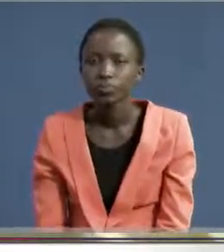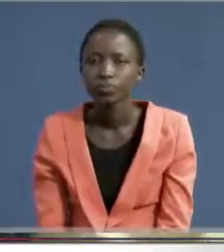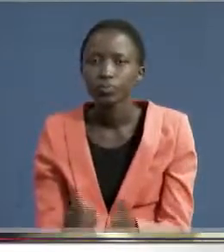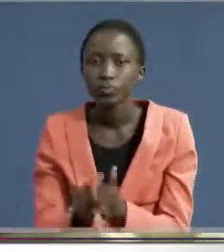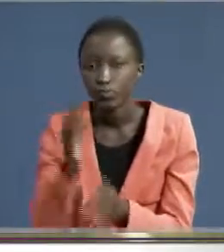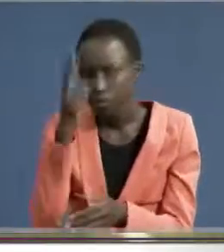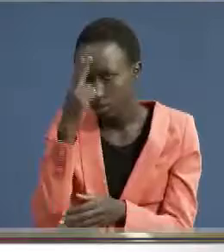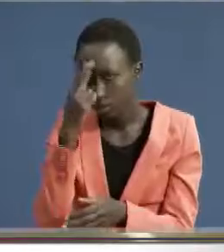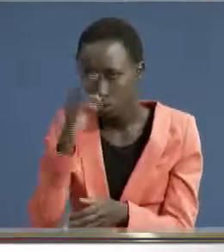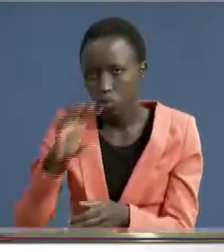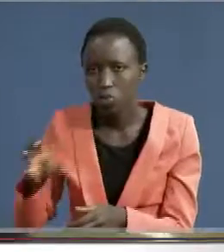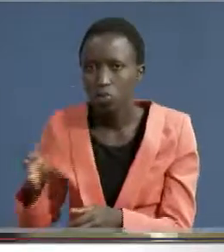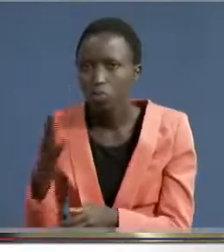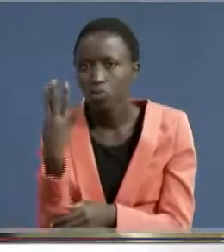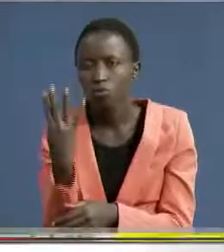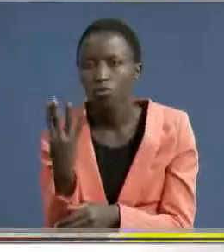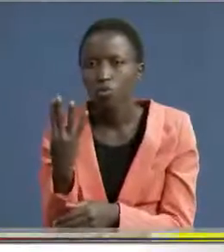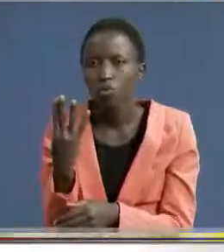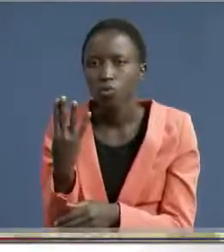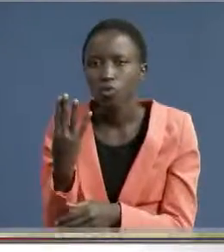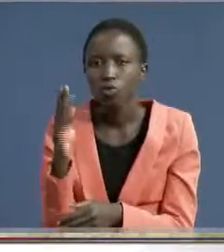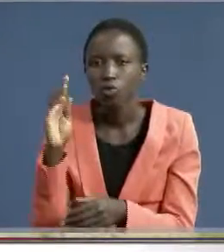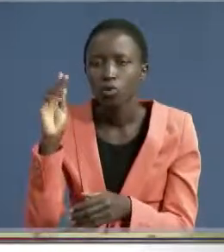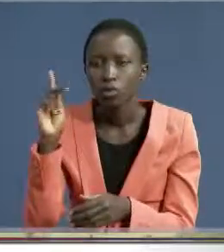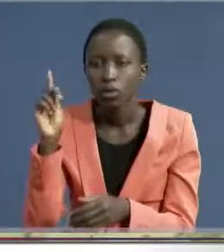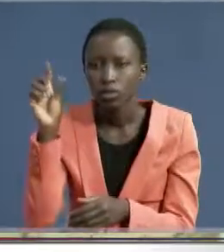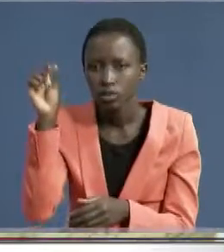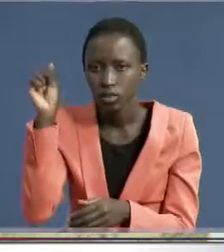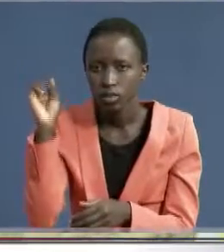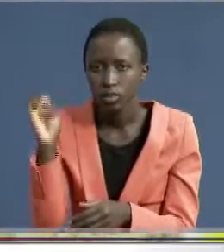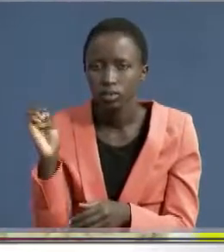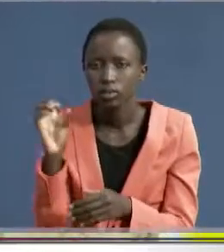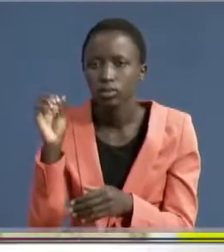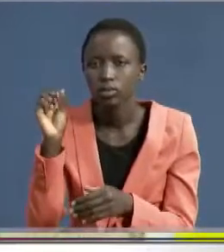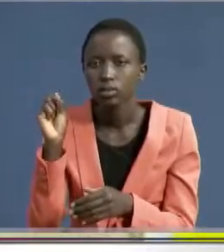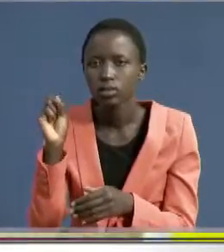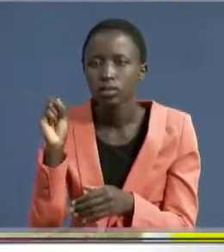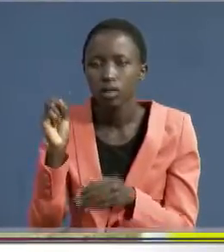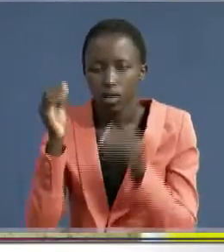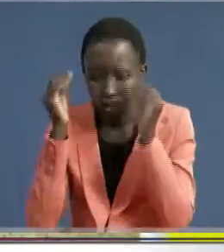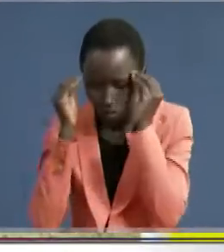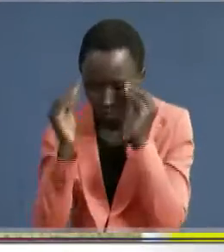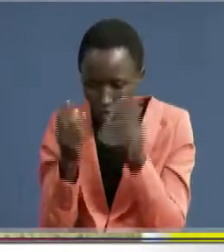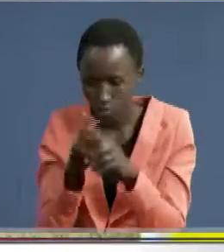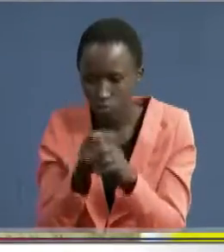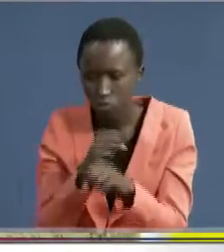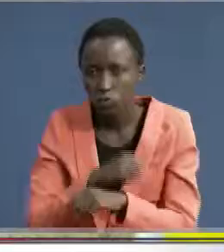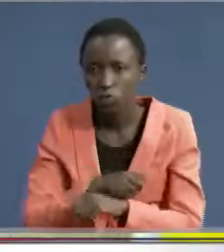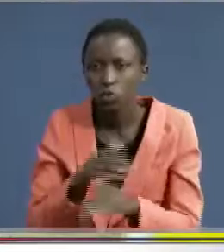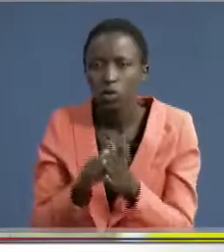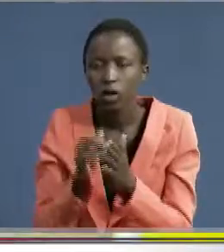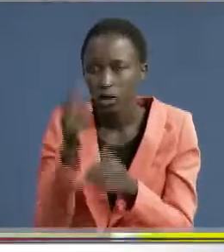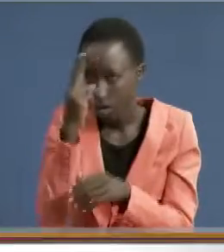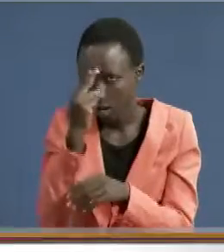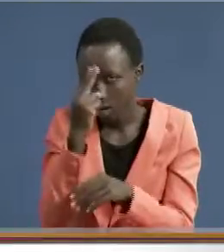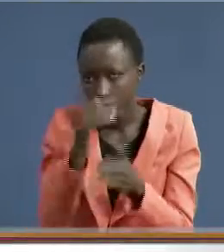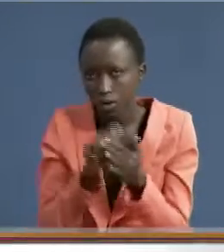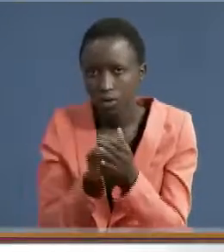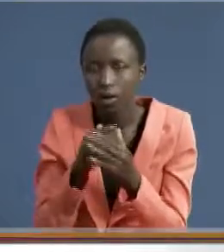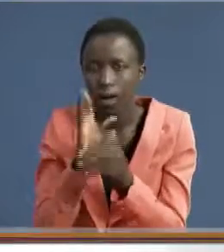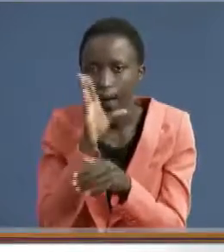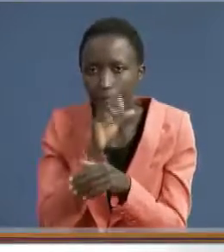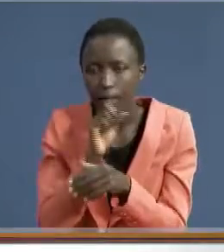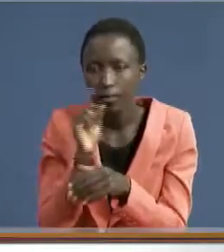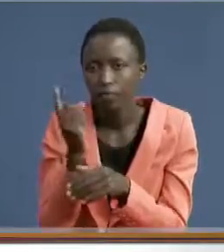Narok County, four Kenya Certificate of Secondary Examination KCSE candidates from schools in Narok missed out on the